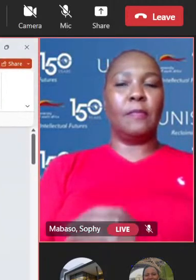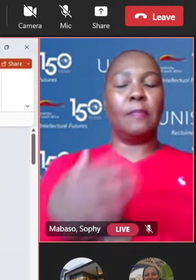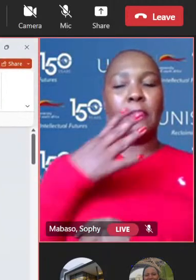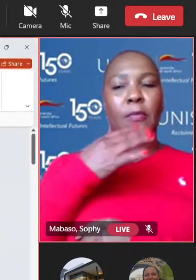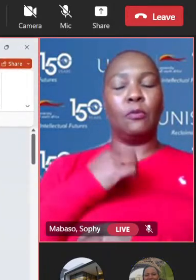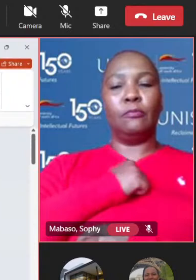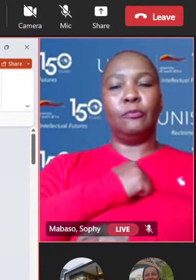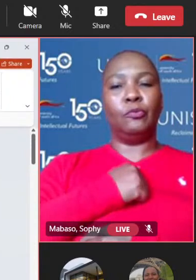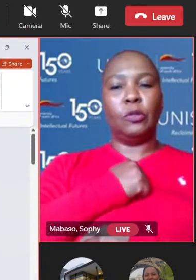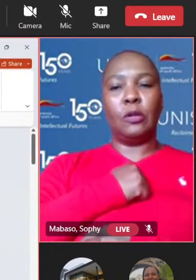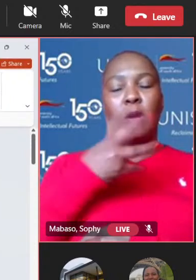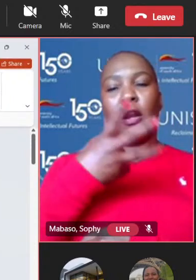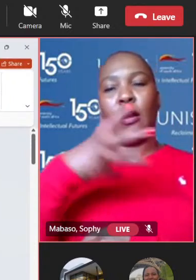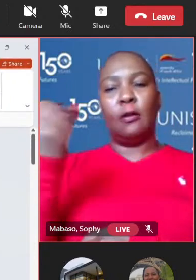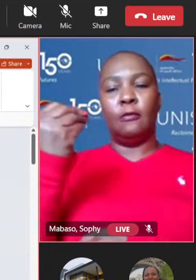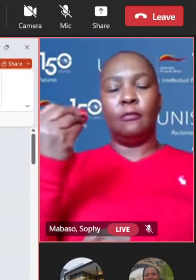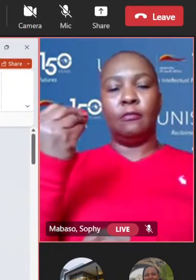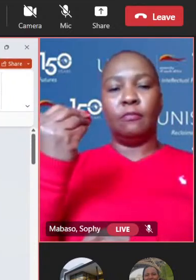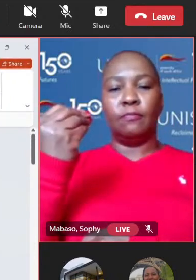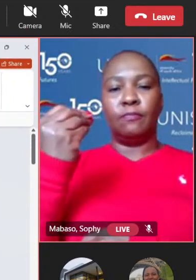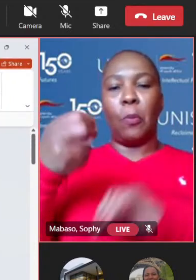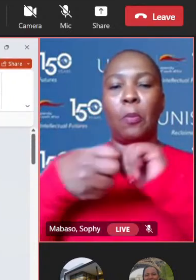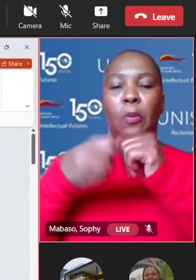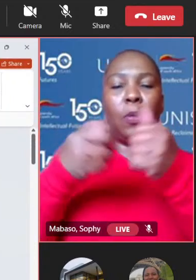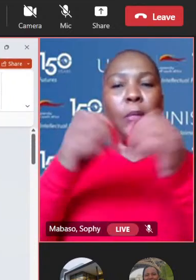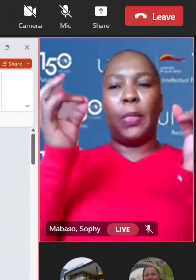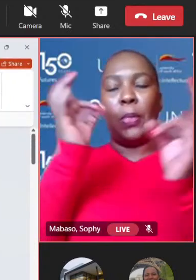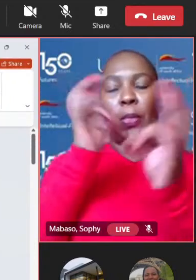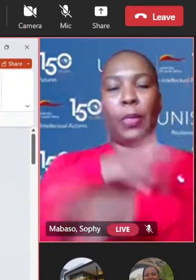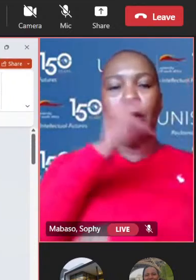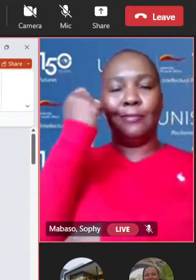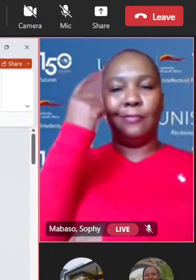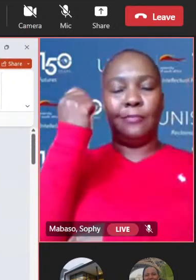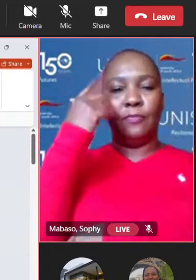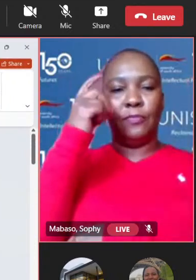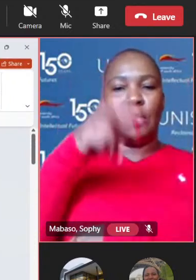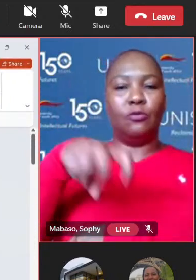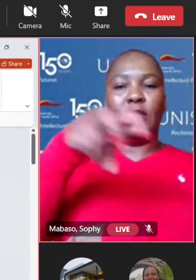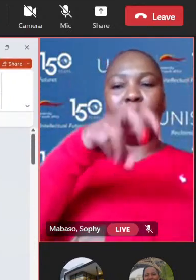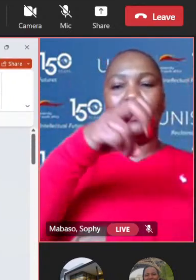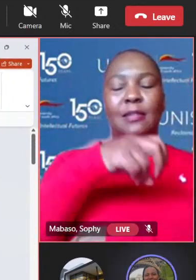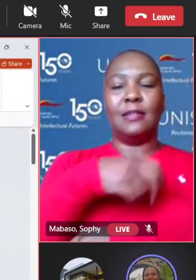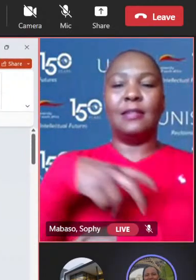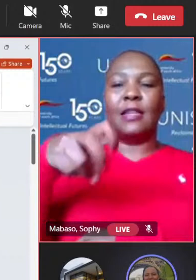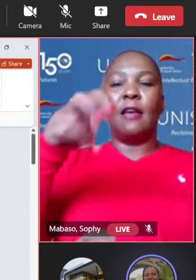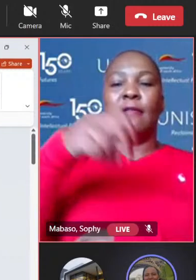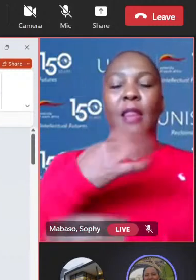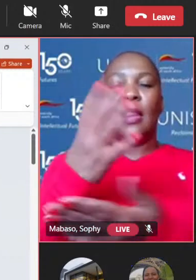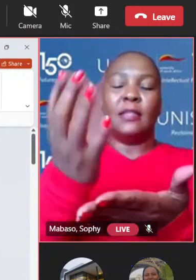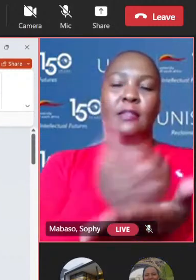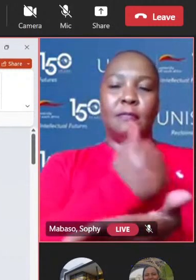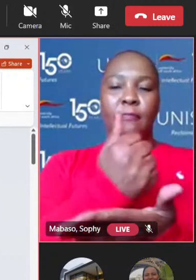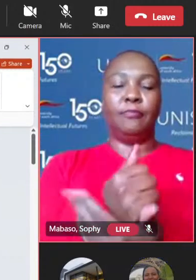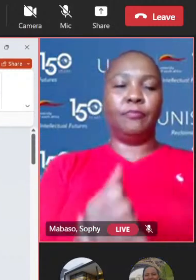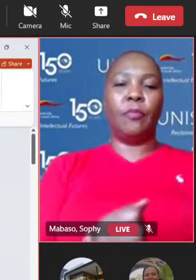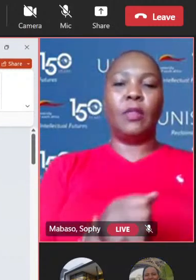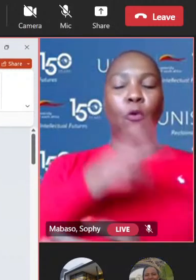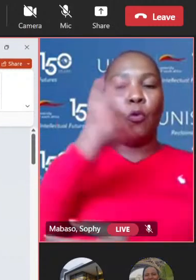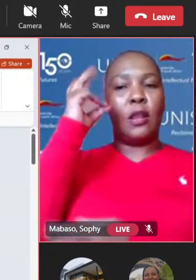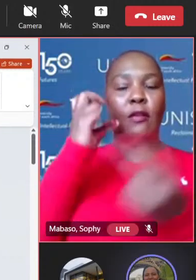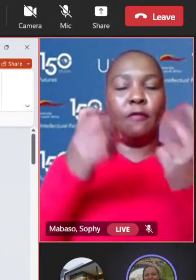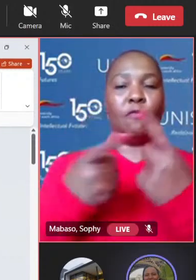please? Yes, no problem, Makhadi. We understand that you're traveling, and travel safely. And we'll hear from you next